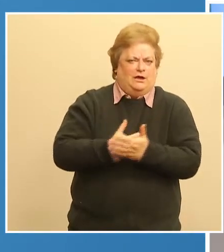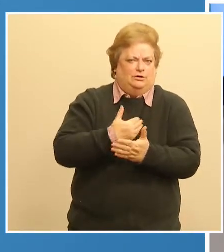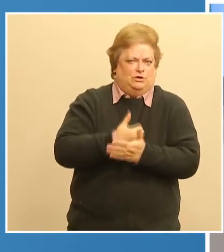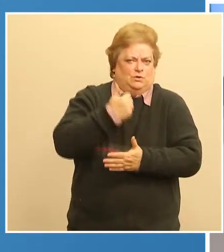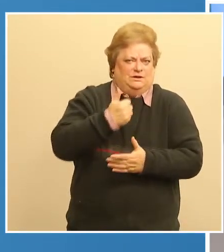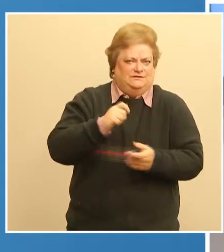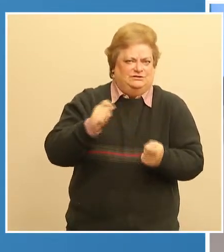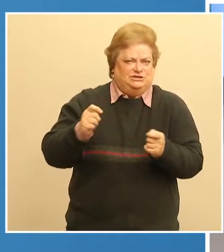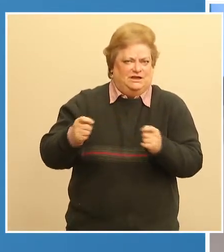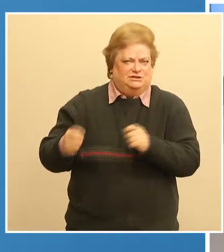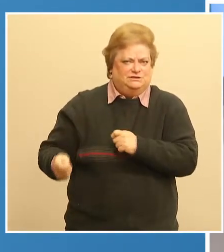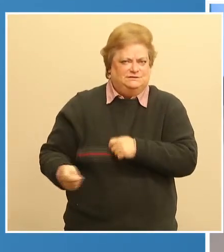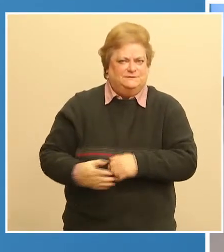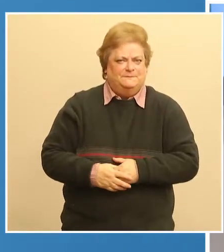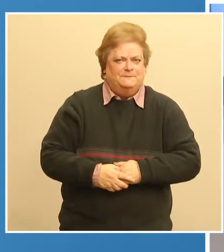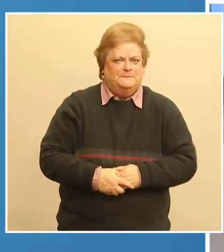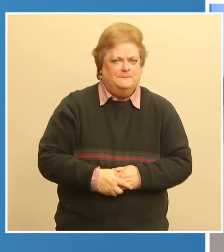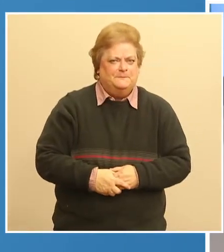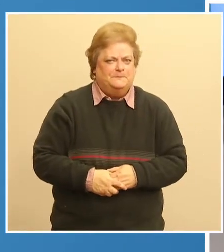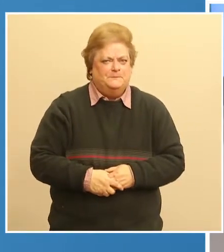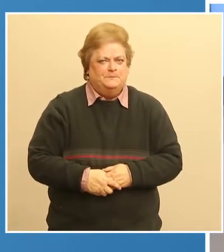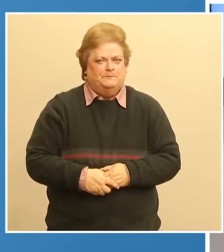changes.